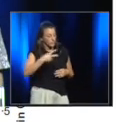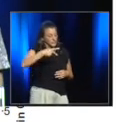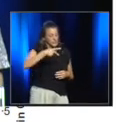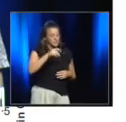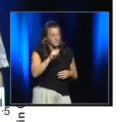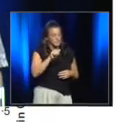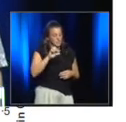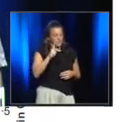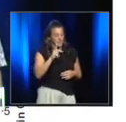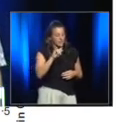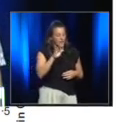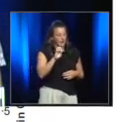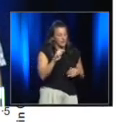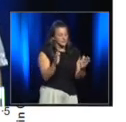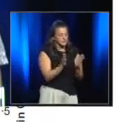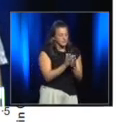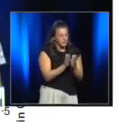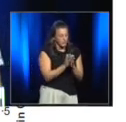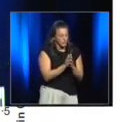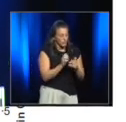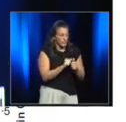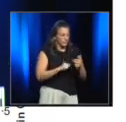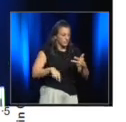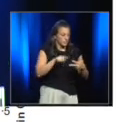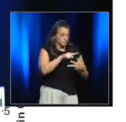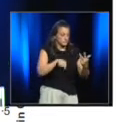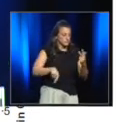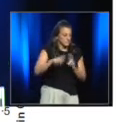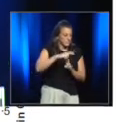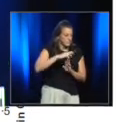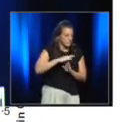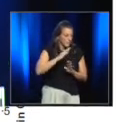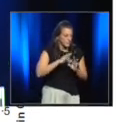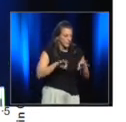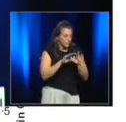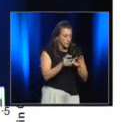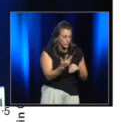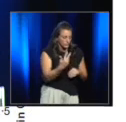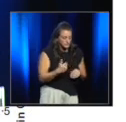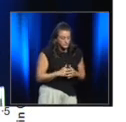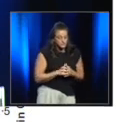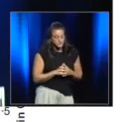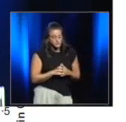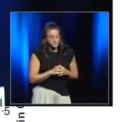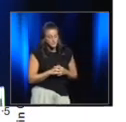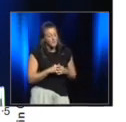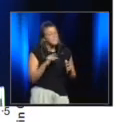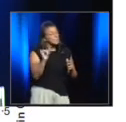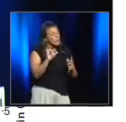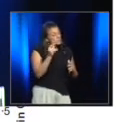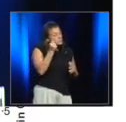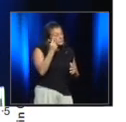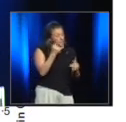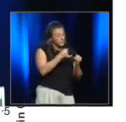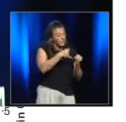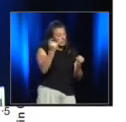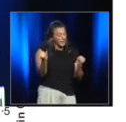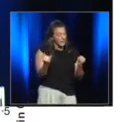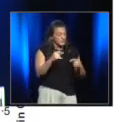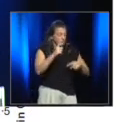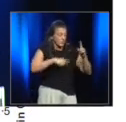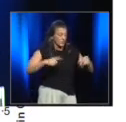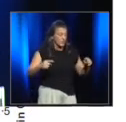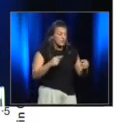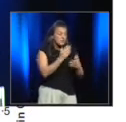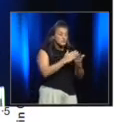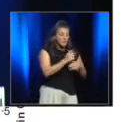seals. The other thing to note from that figure is that those little black wiggly lines are very variable. So we have some years with lots of ice, some years with